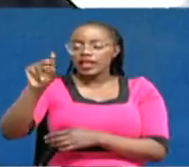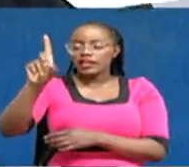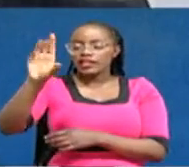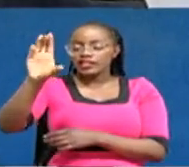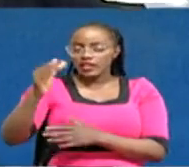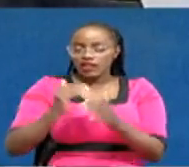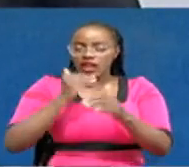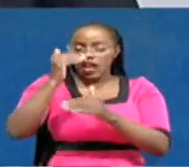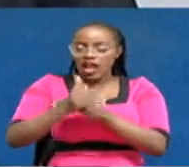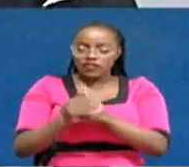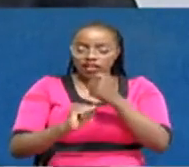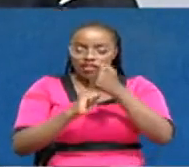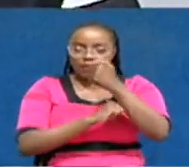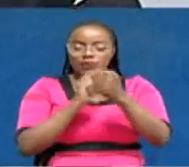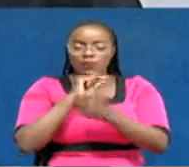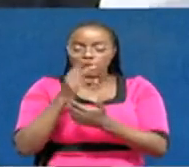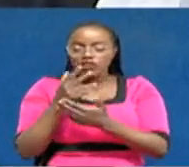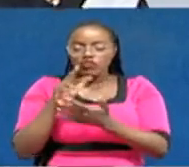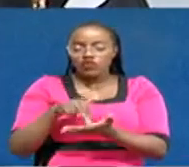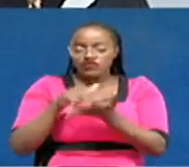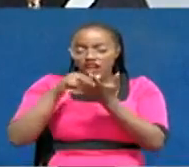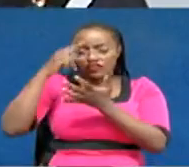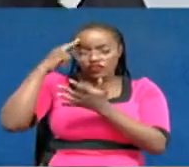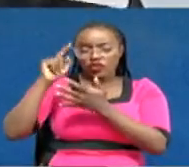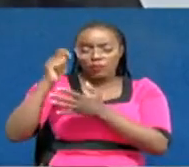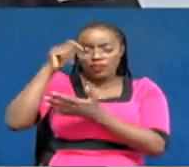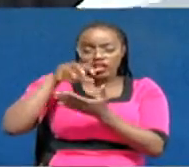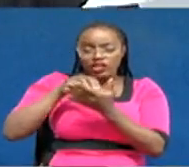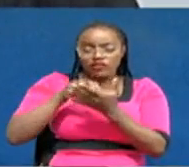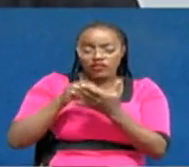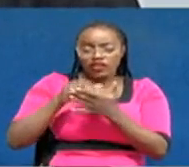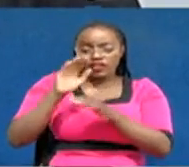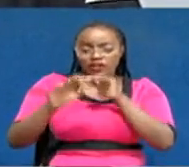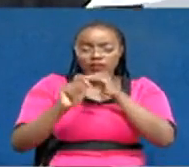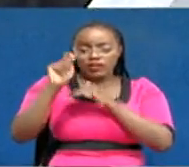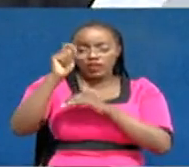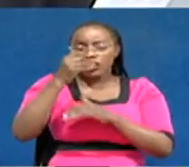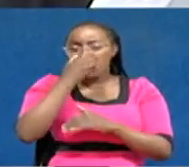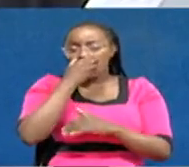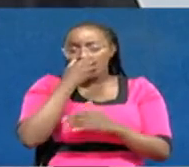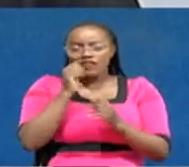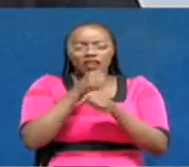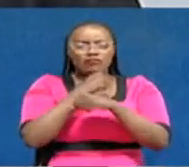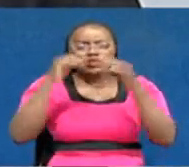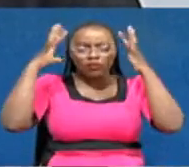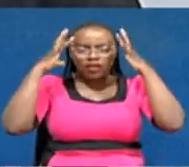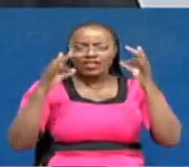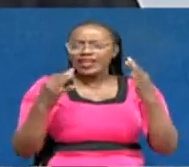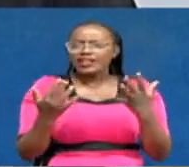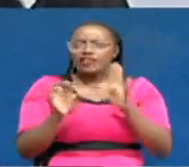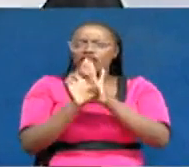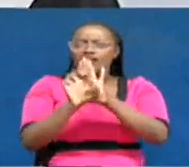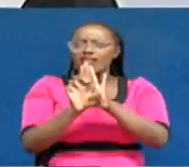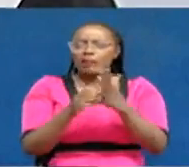NDC, following his endorsement to run for president on the party's ticket, Deputy President William Ruto cannot then decide to,